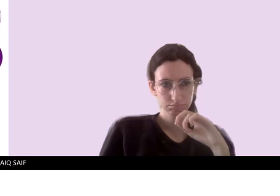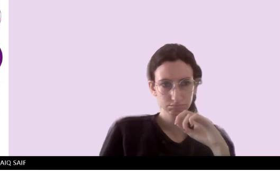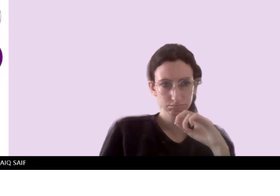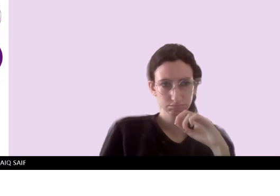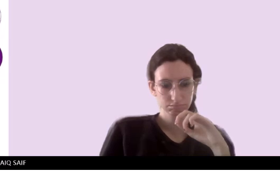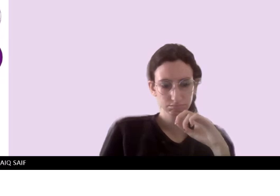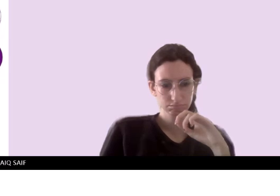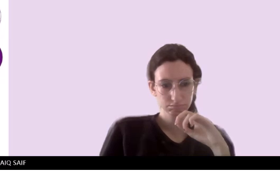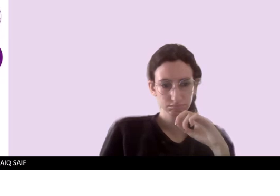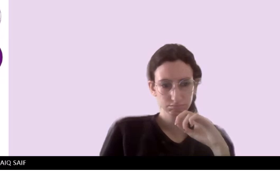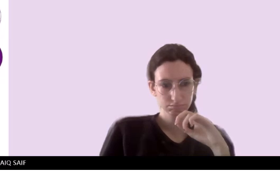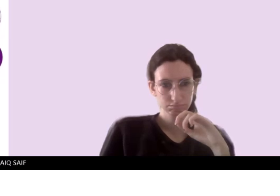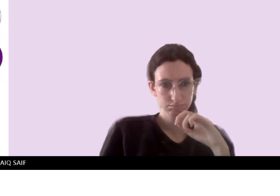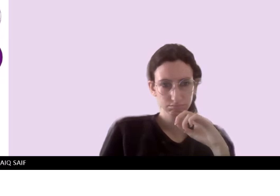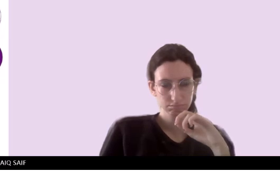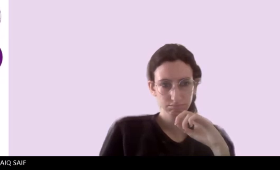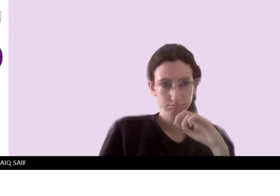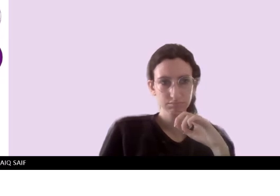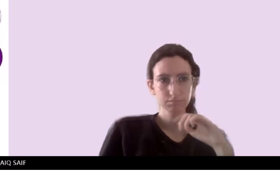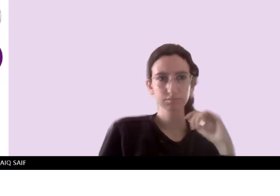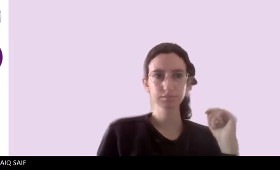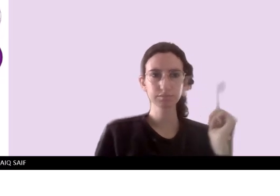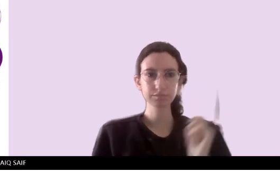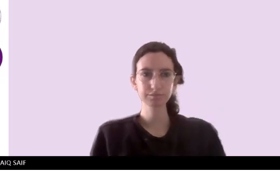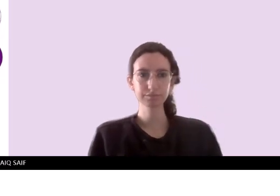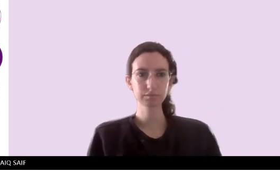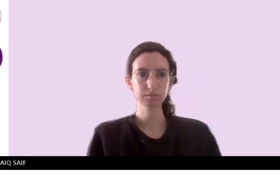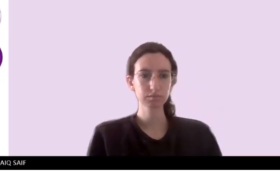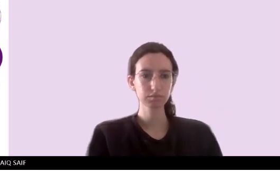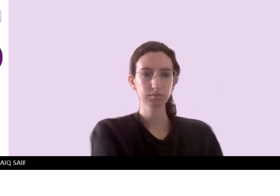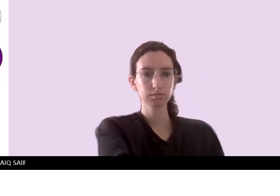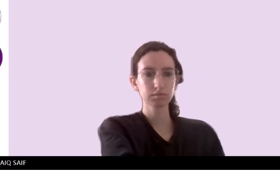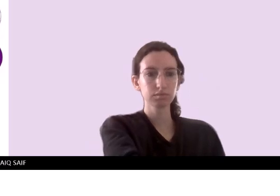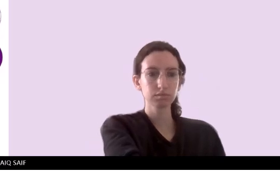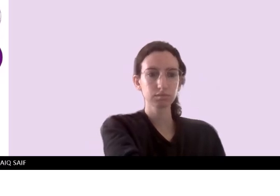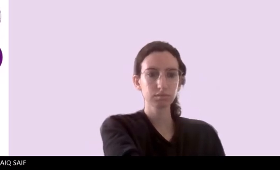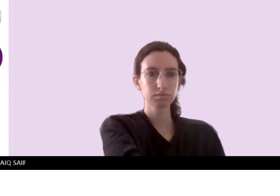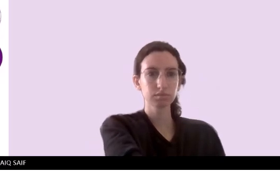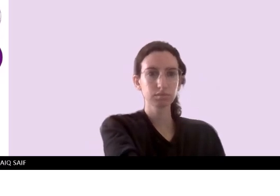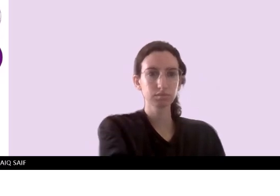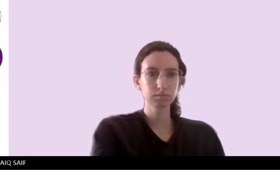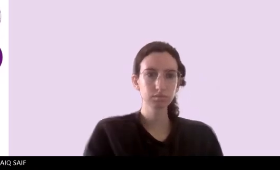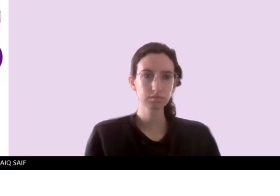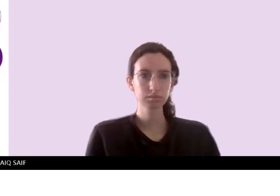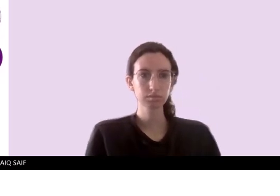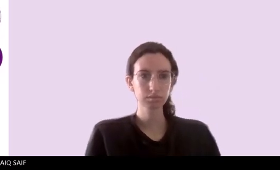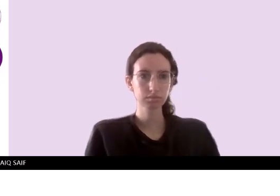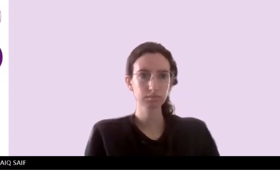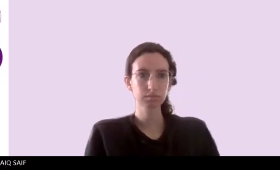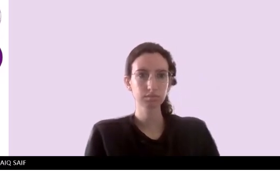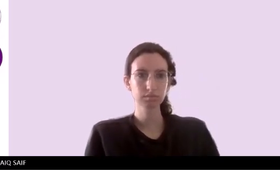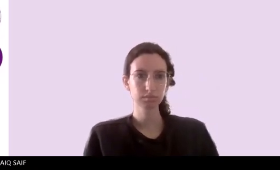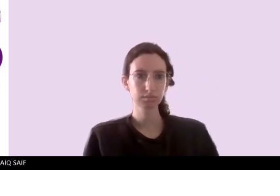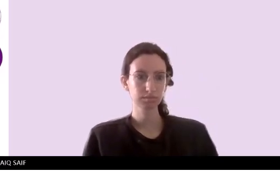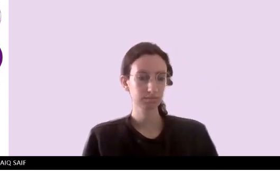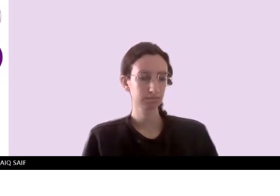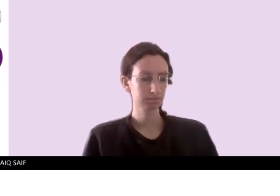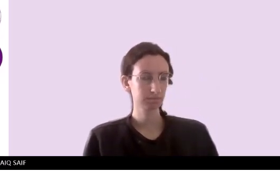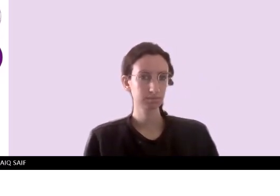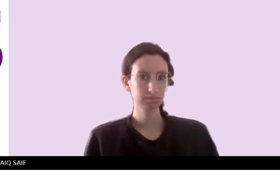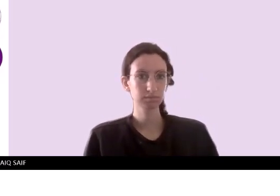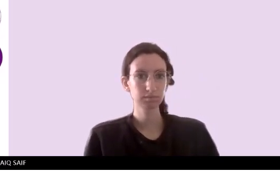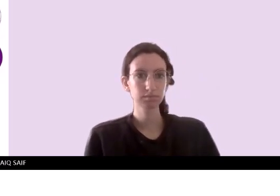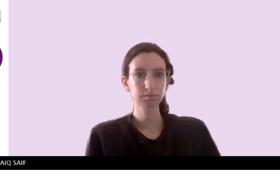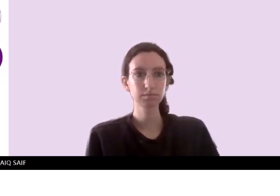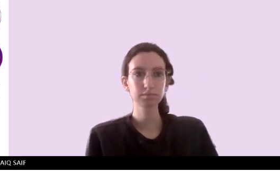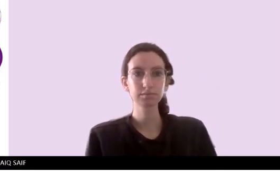is actually quantum computing. And now people are working on producing microprocessors which can